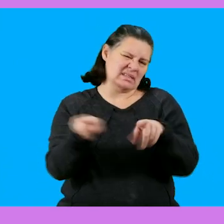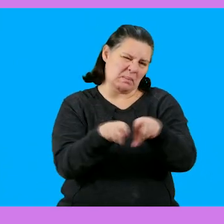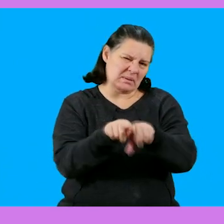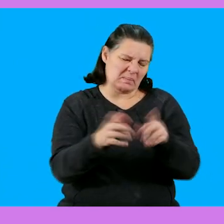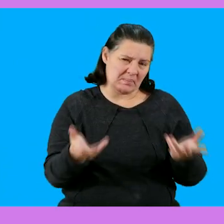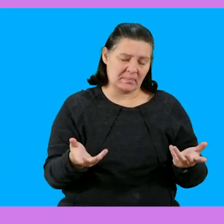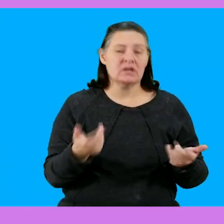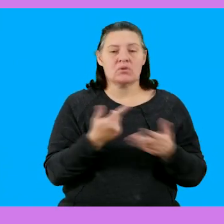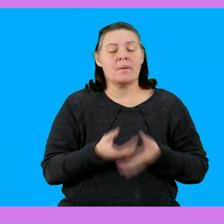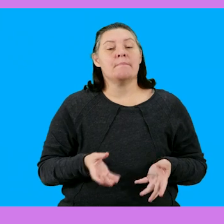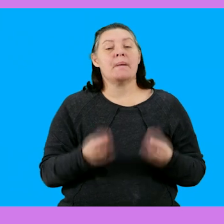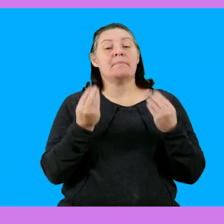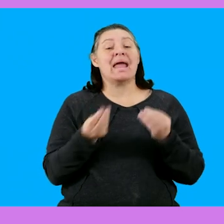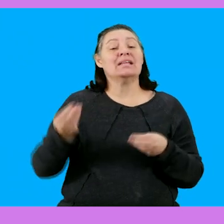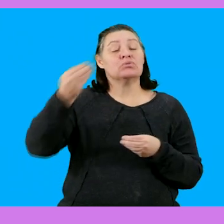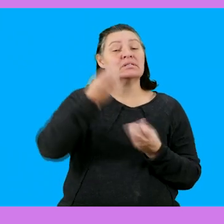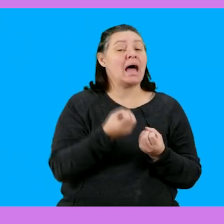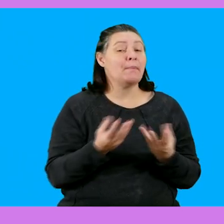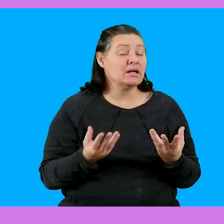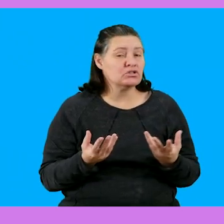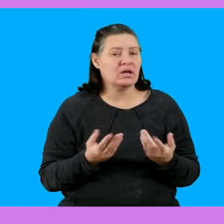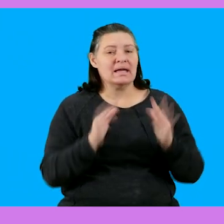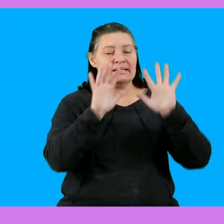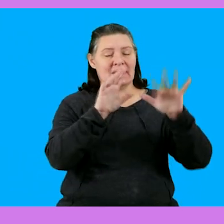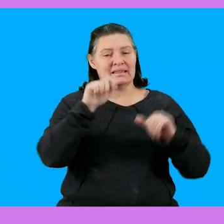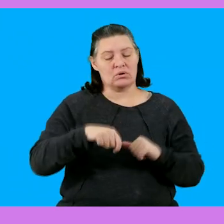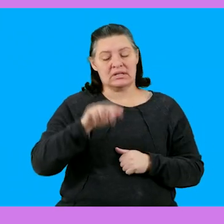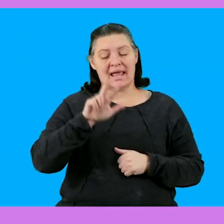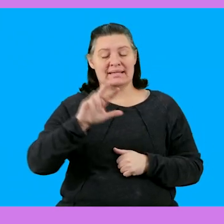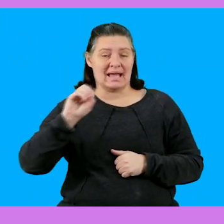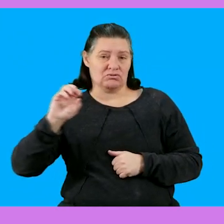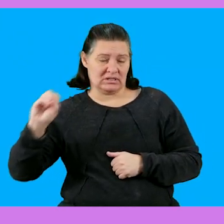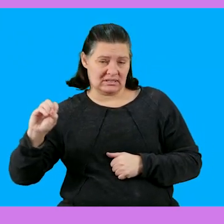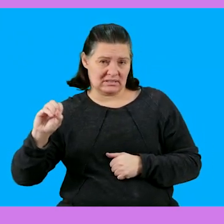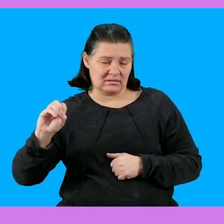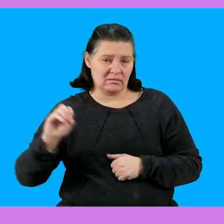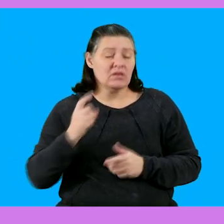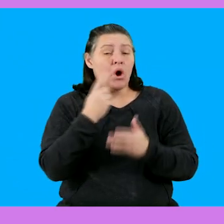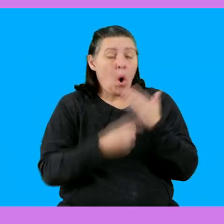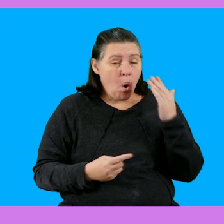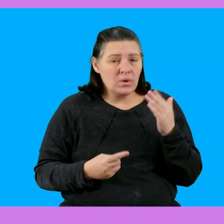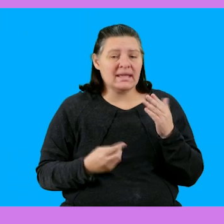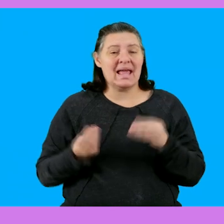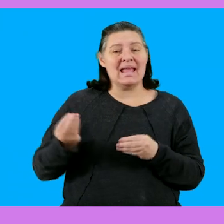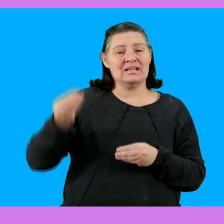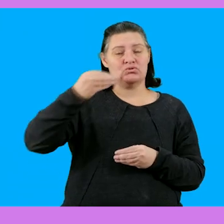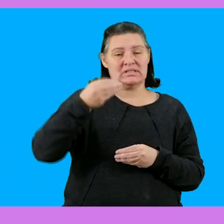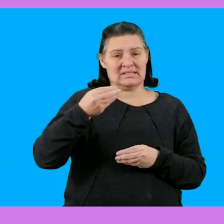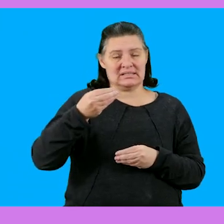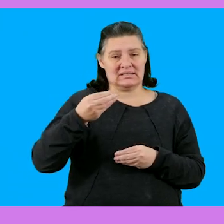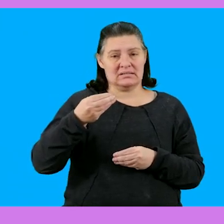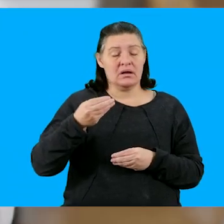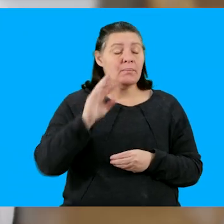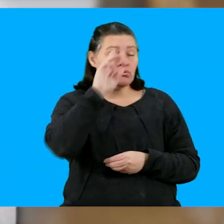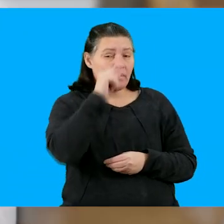So that will give us interest of 10,800 Rand. So that's only the interest that he'll earn on this